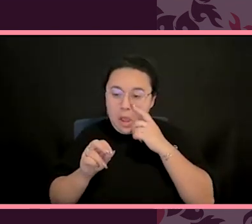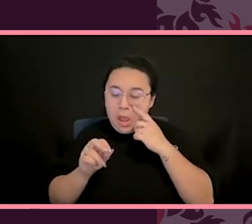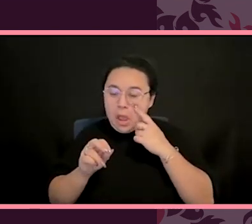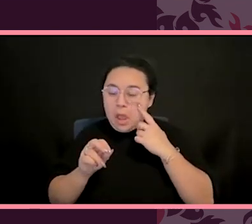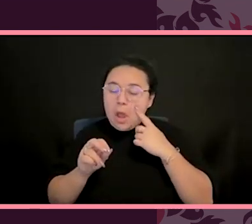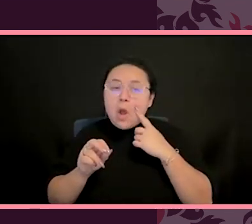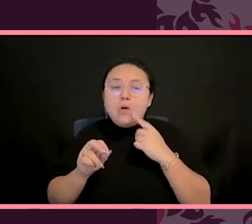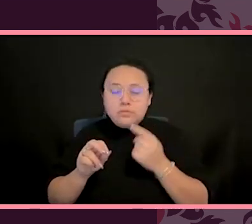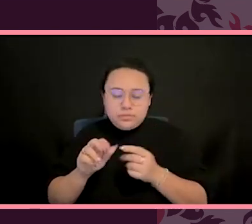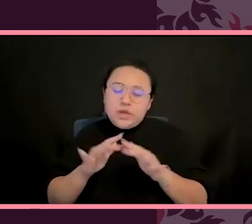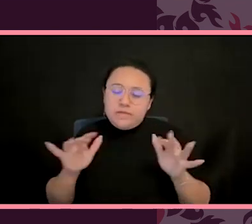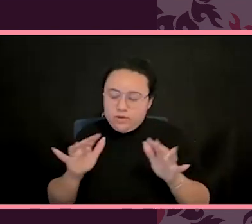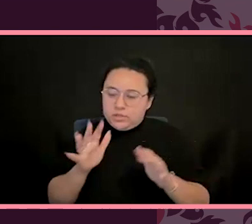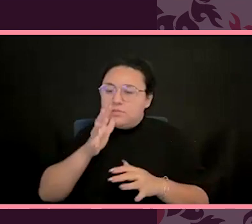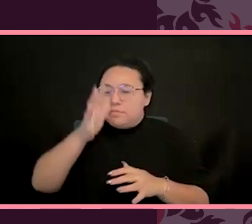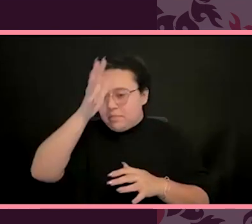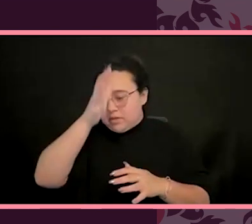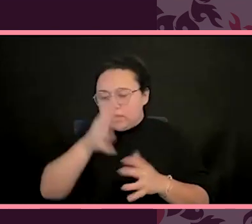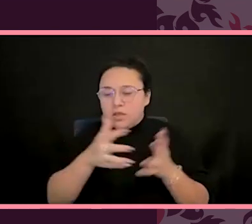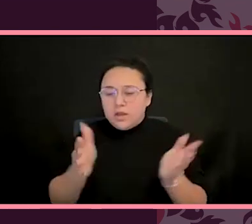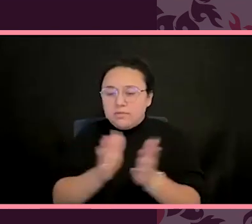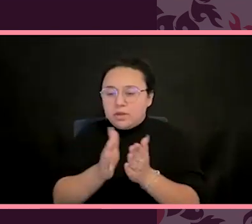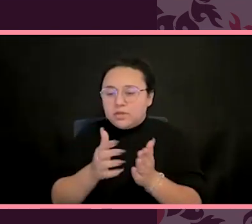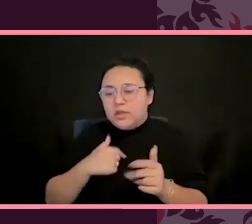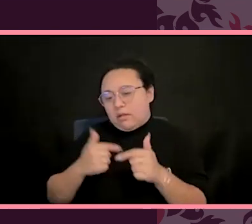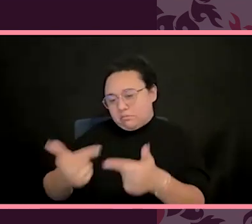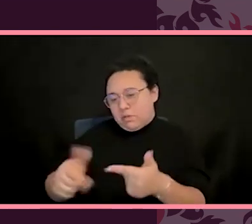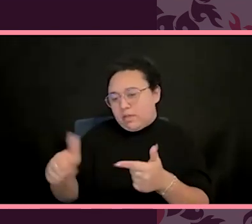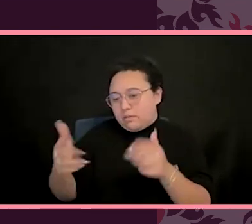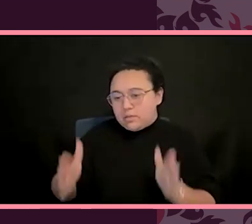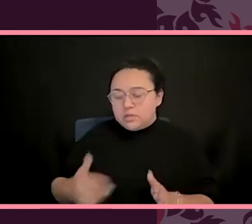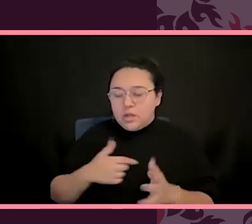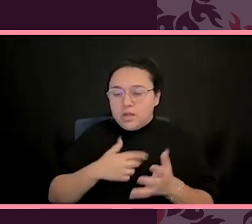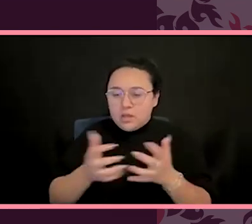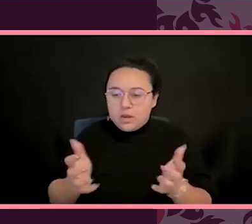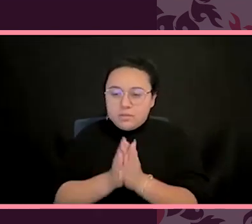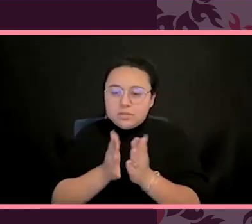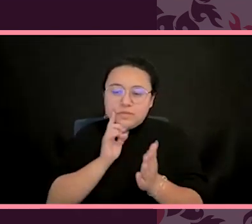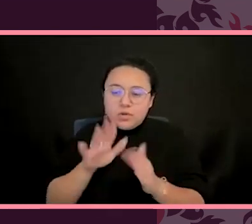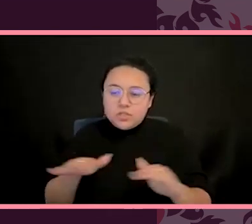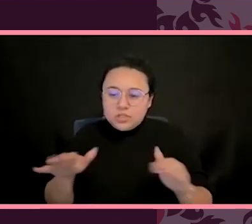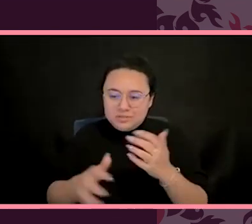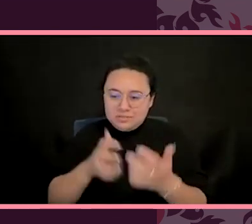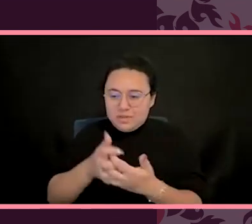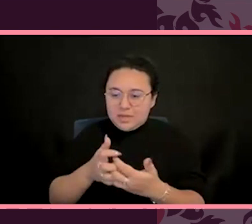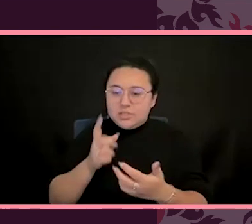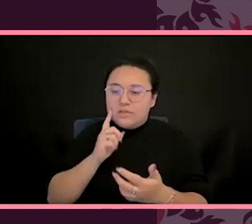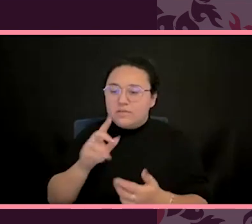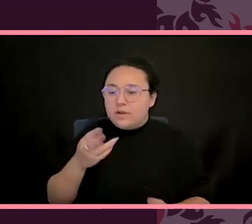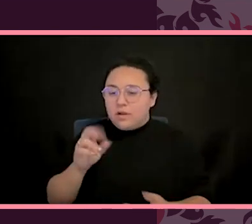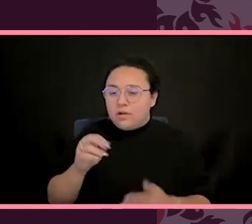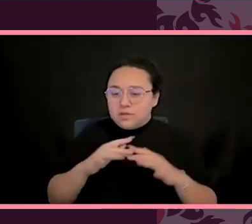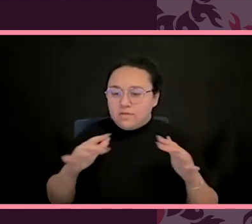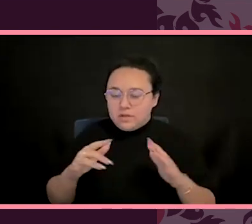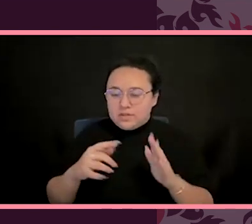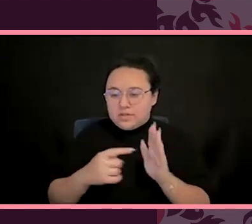lot of books out there. And then I'll jump off the floor. There's a lot of books out there for children. So they specifically have the neurodiversity